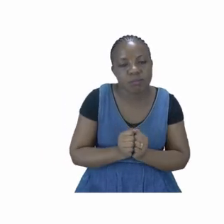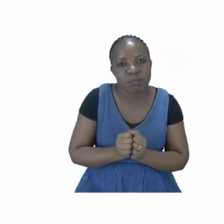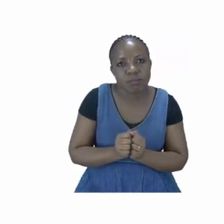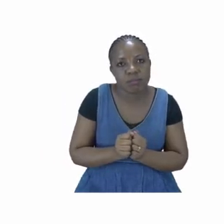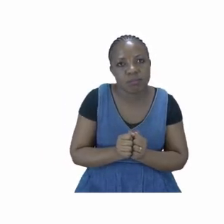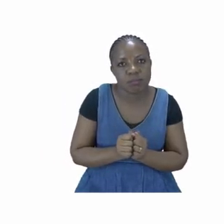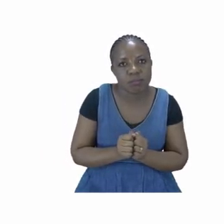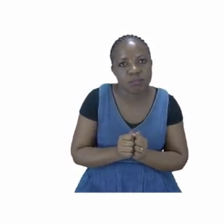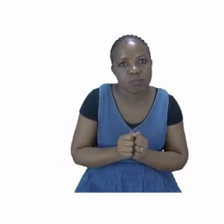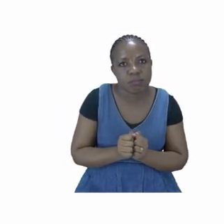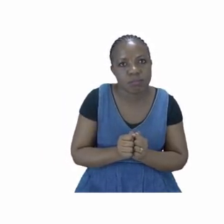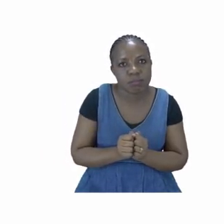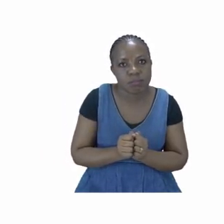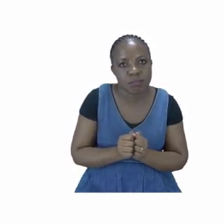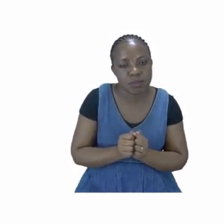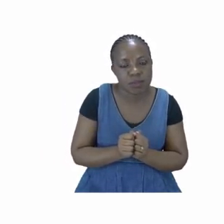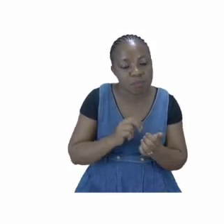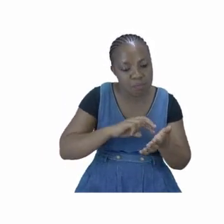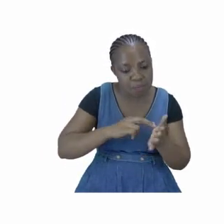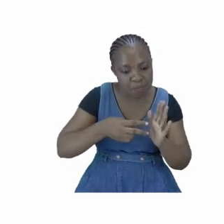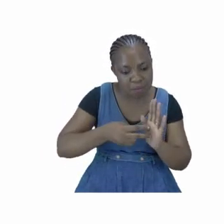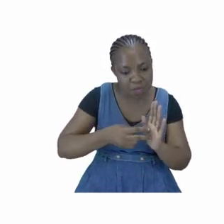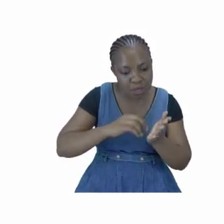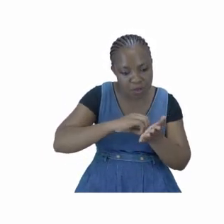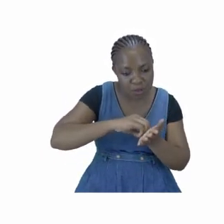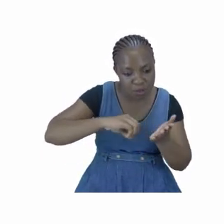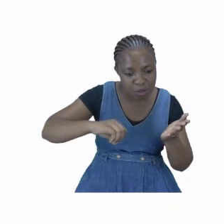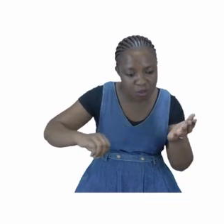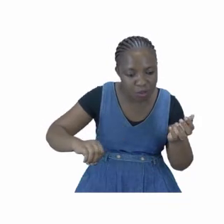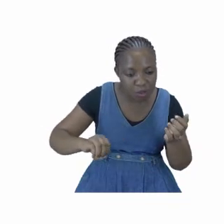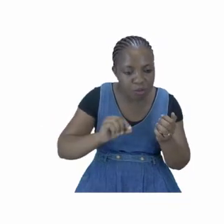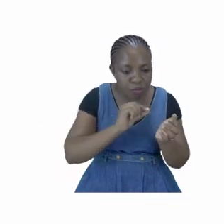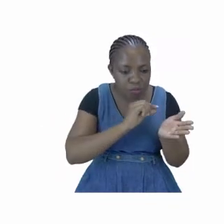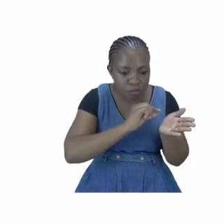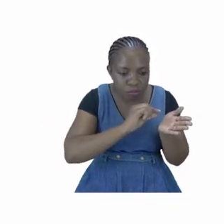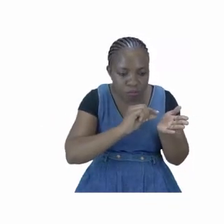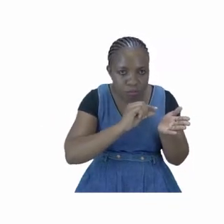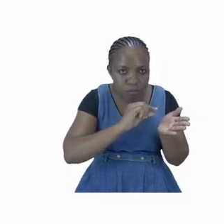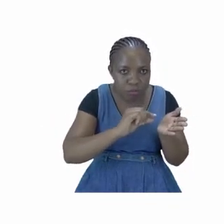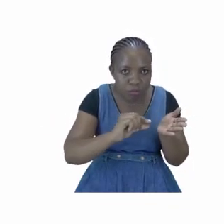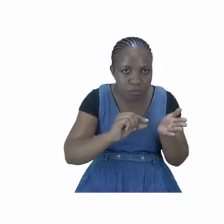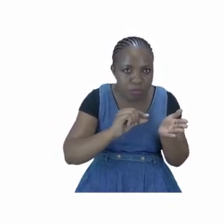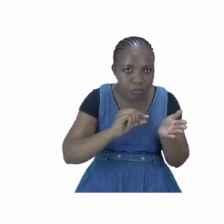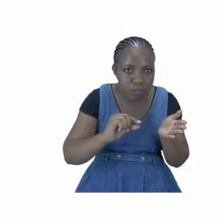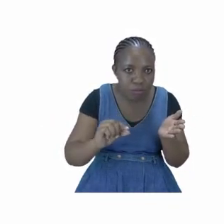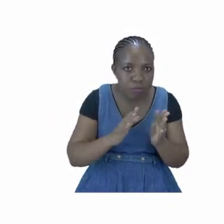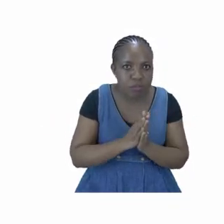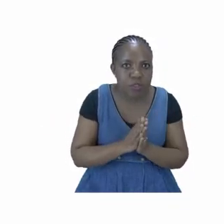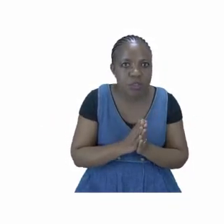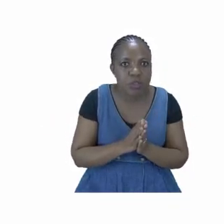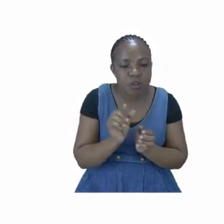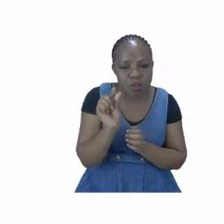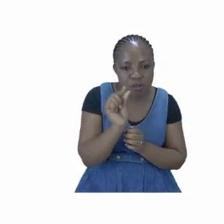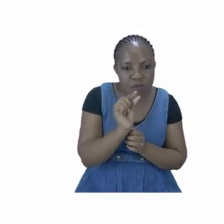by taking away. Look for the words few or left